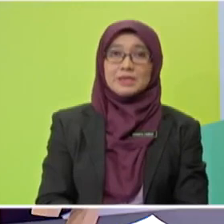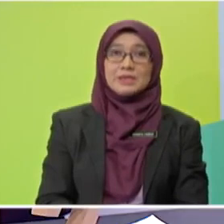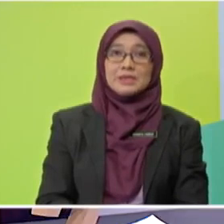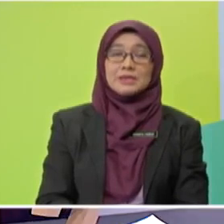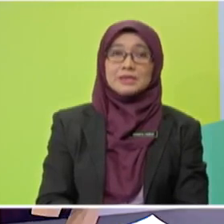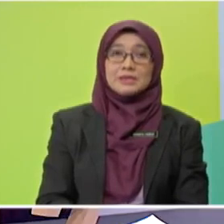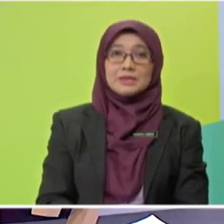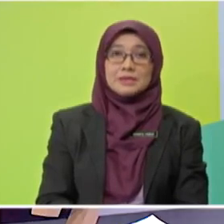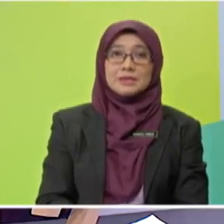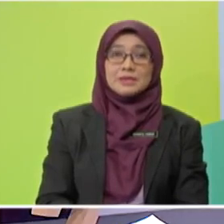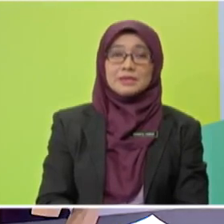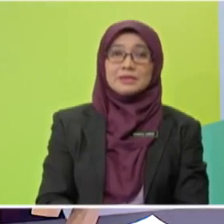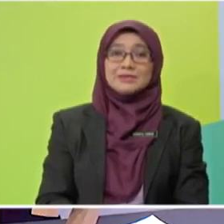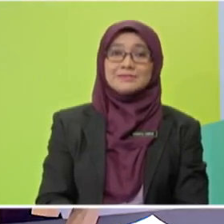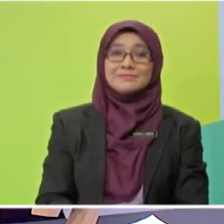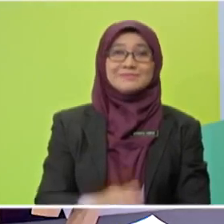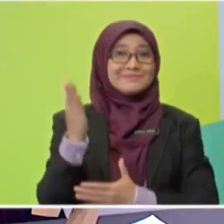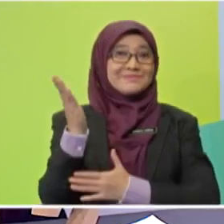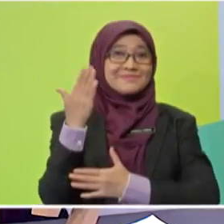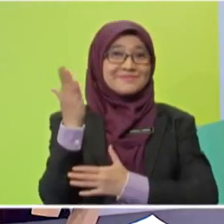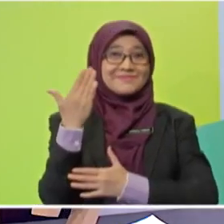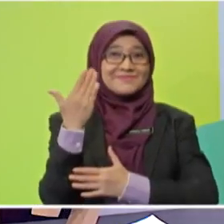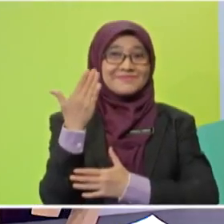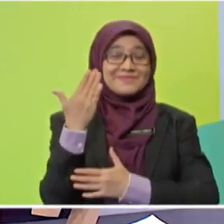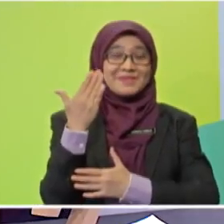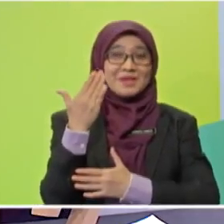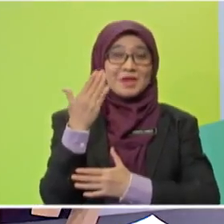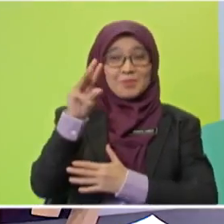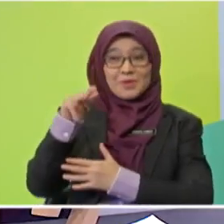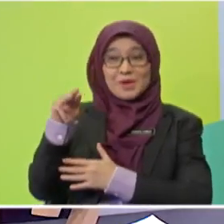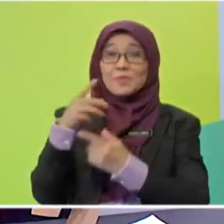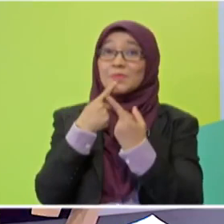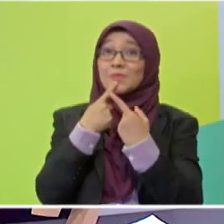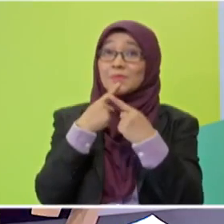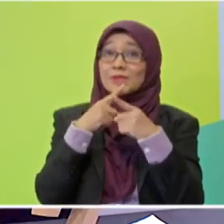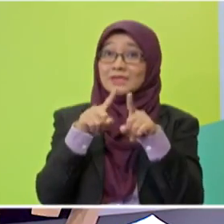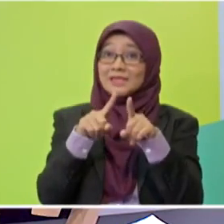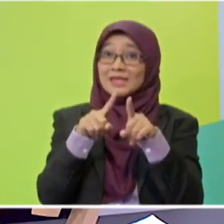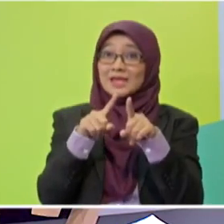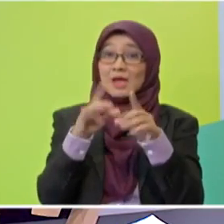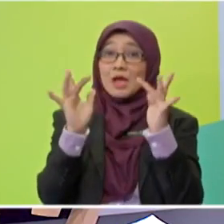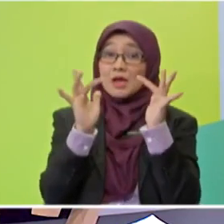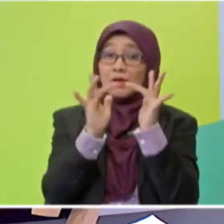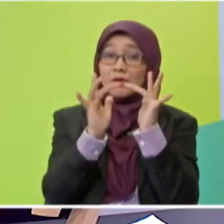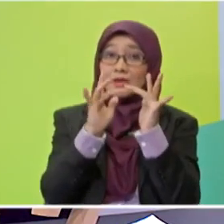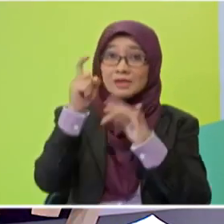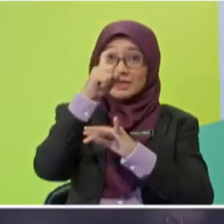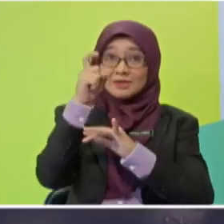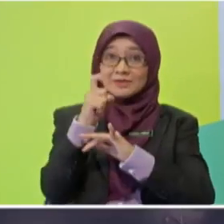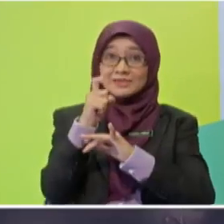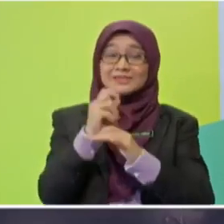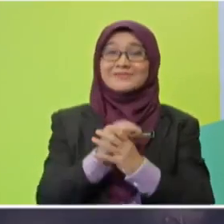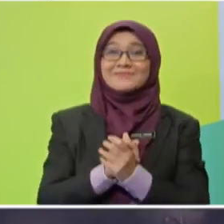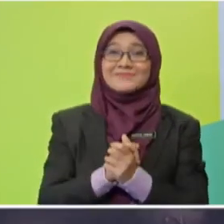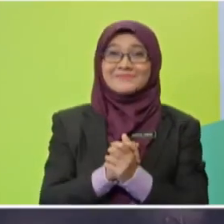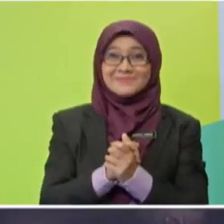in, so let's have fun. Kids are Okay. going to answer online questions. Okay. Oh. Are you ready, kids out